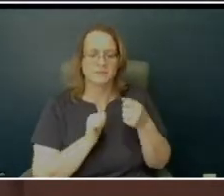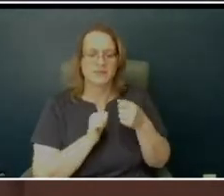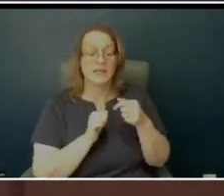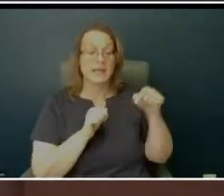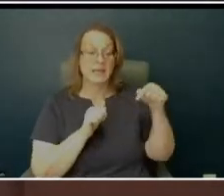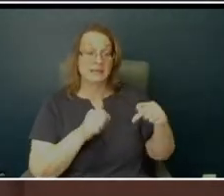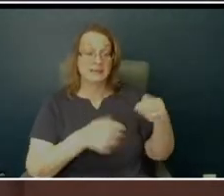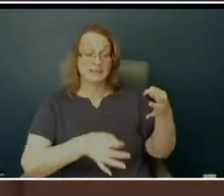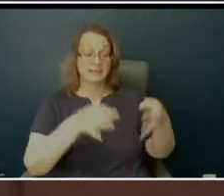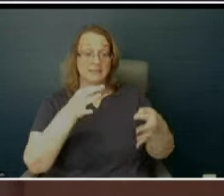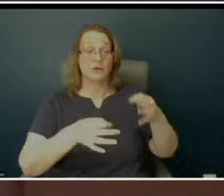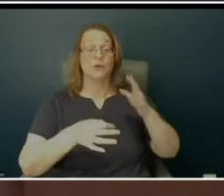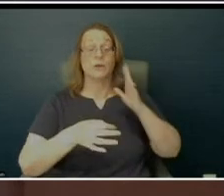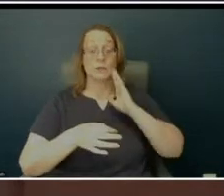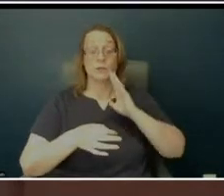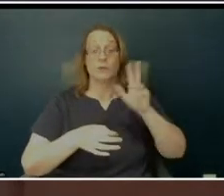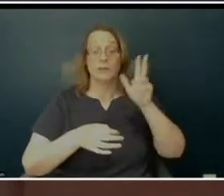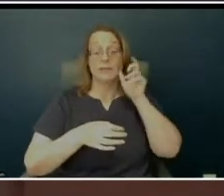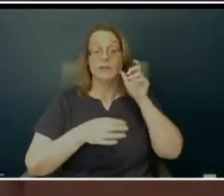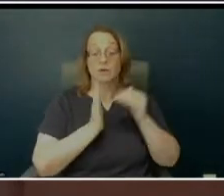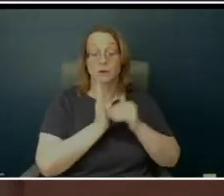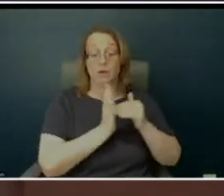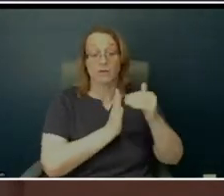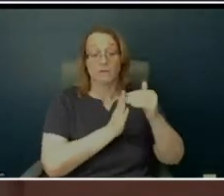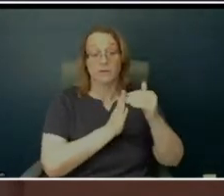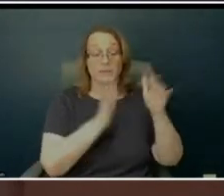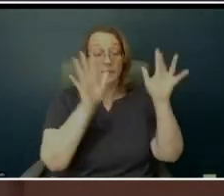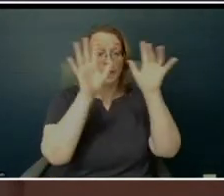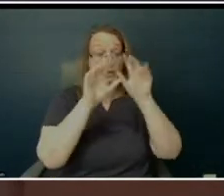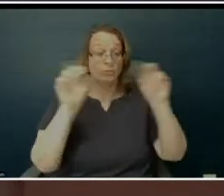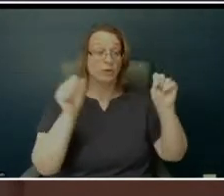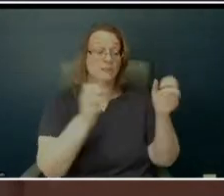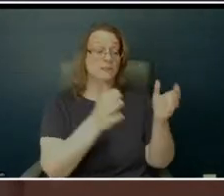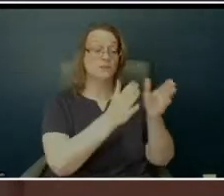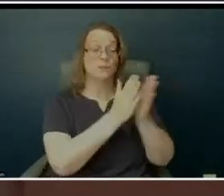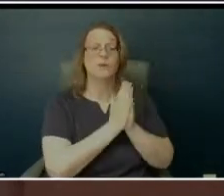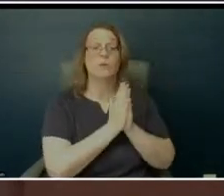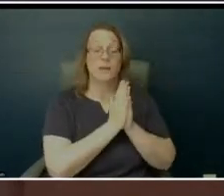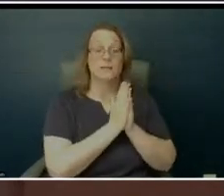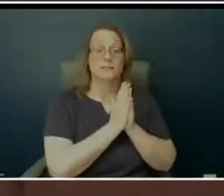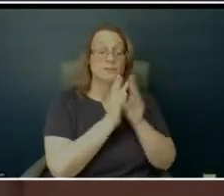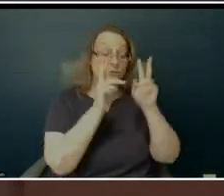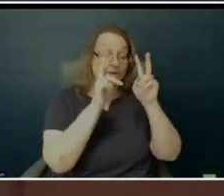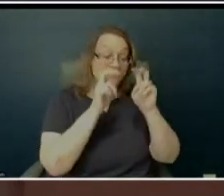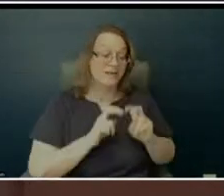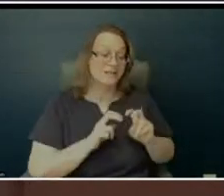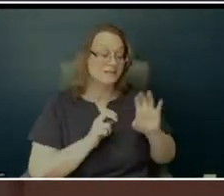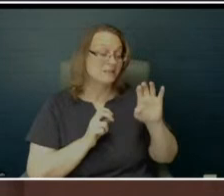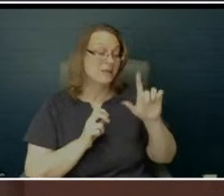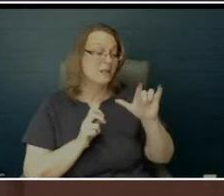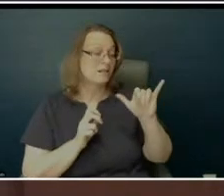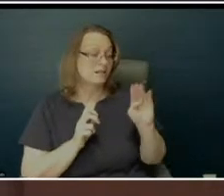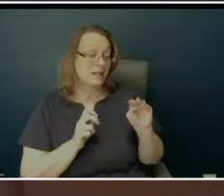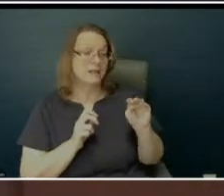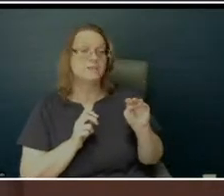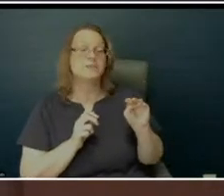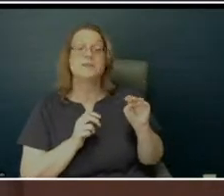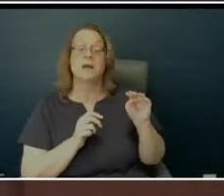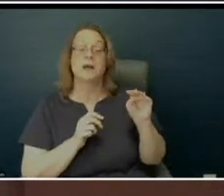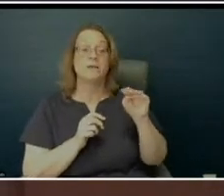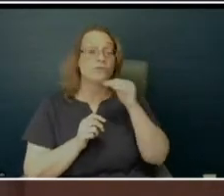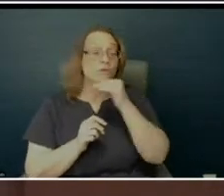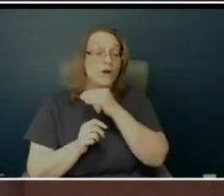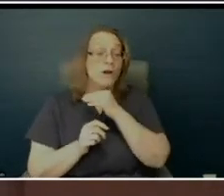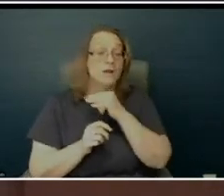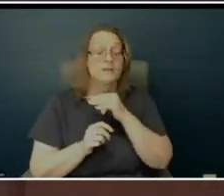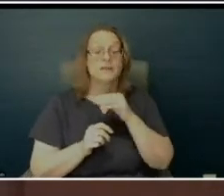time again about the president's request to investigate claims of widespread fraud. Our witnesses, Mr. Rosen, Mr. Donahue, and